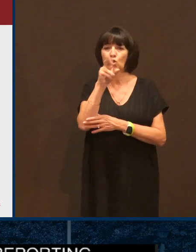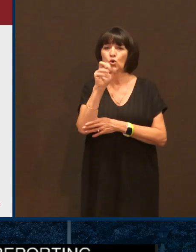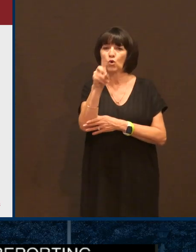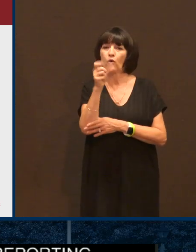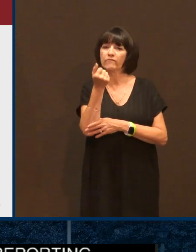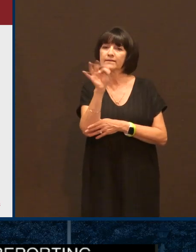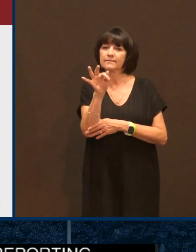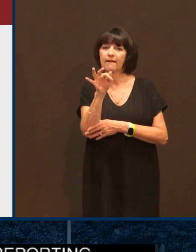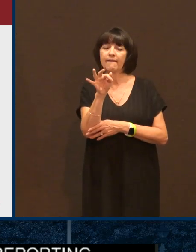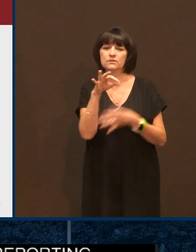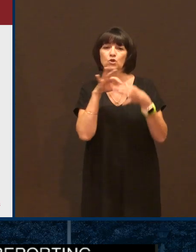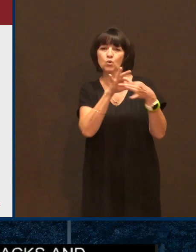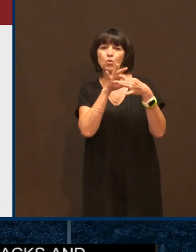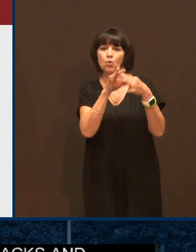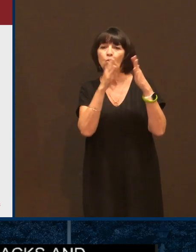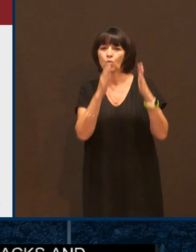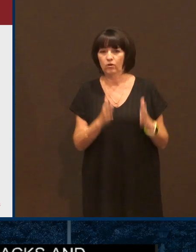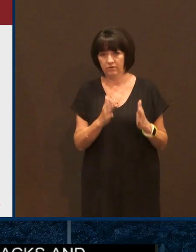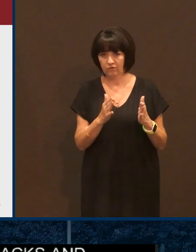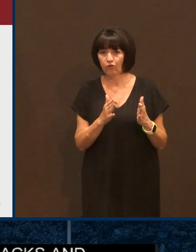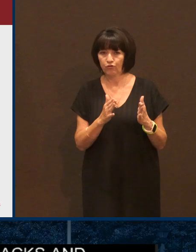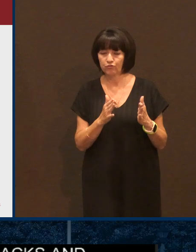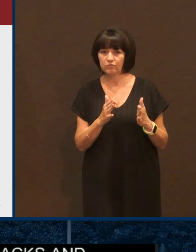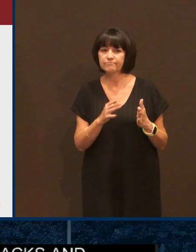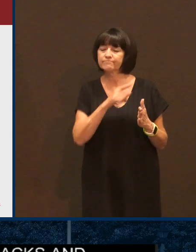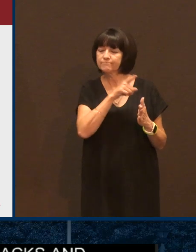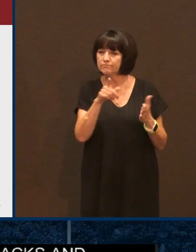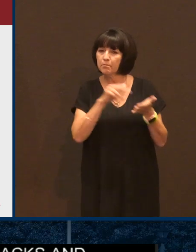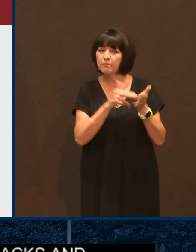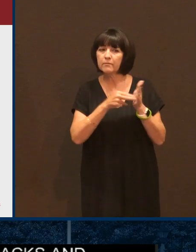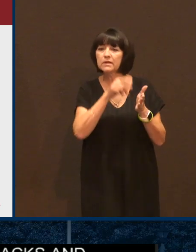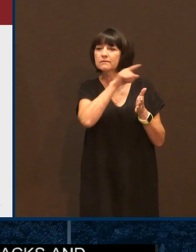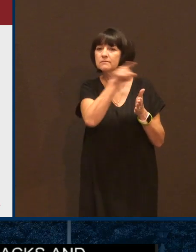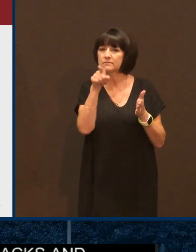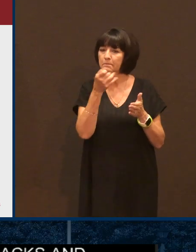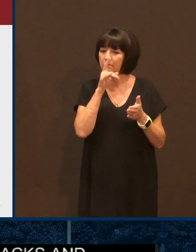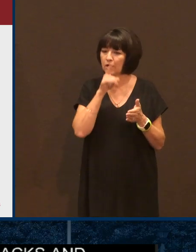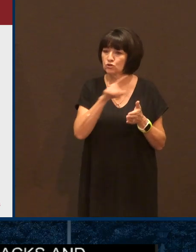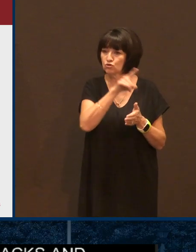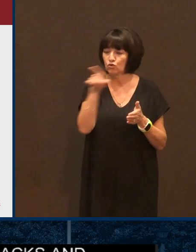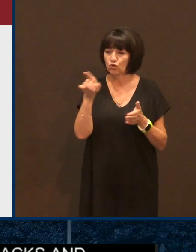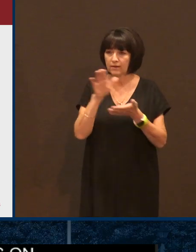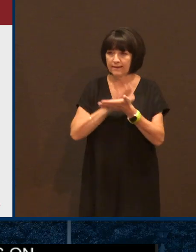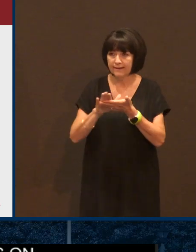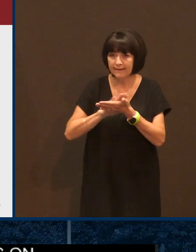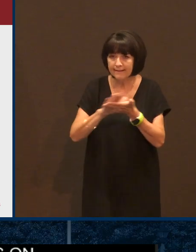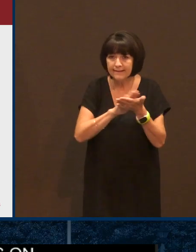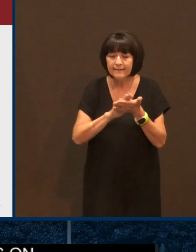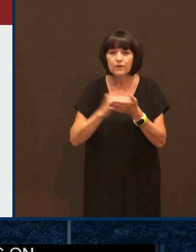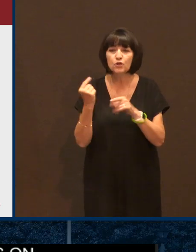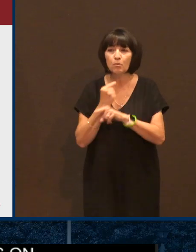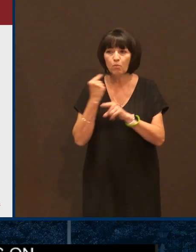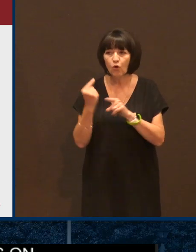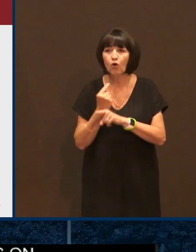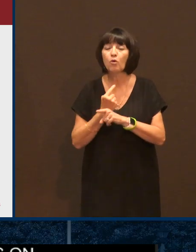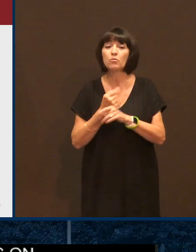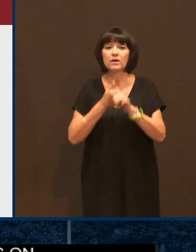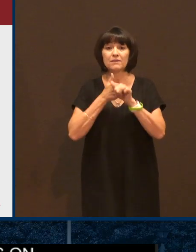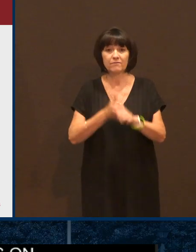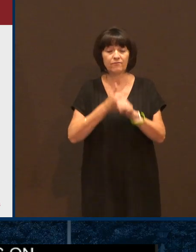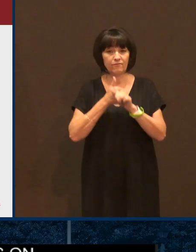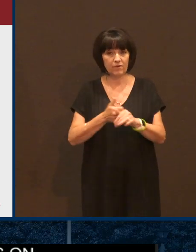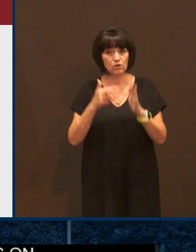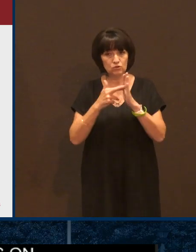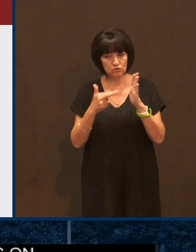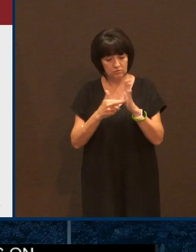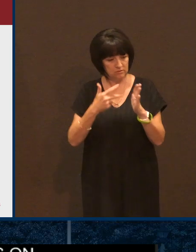schools as is appropriate. So the main point I want to get across is we will continue to work with